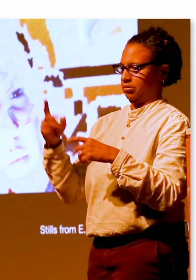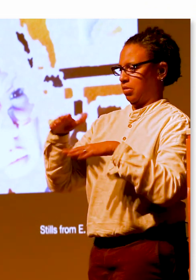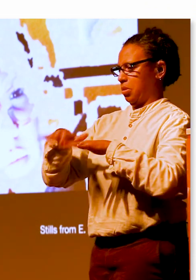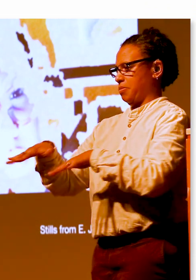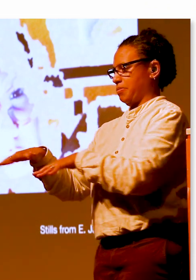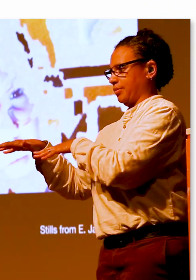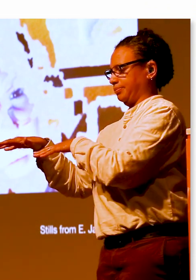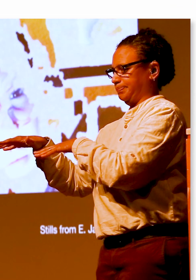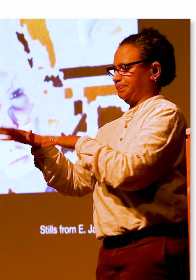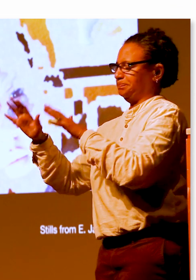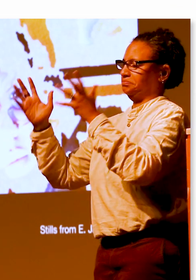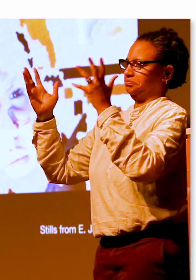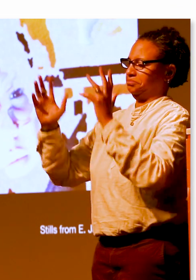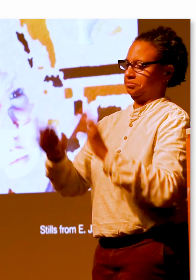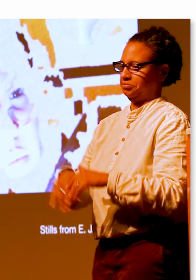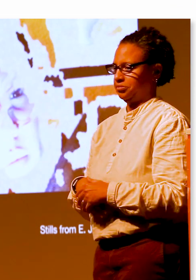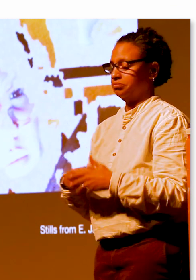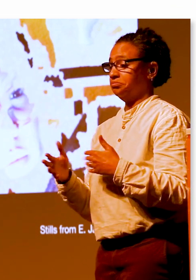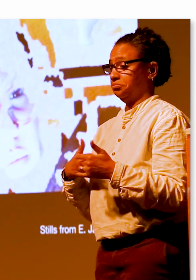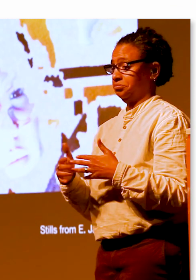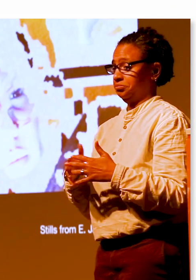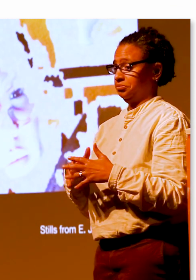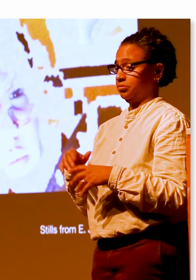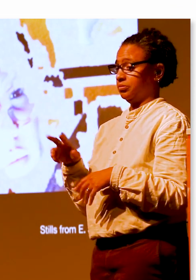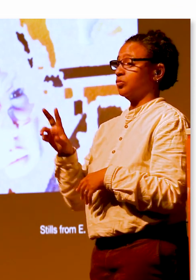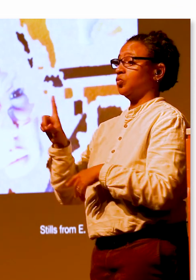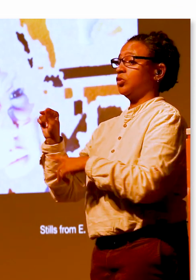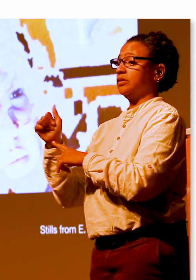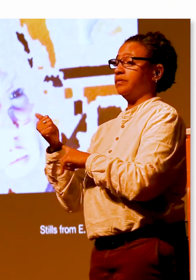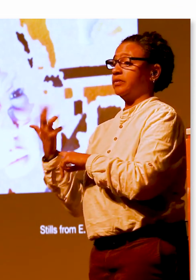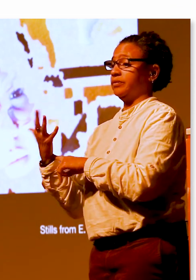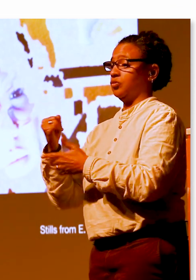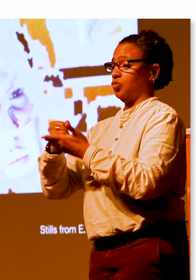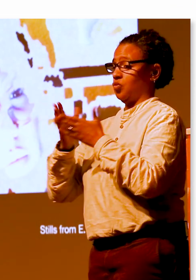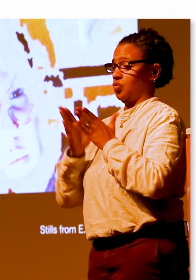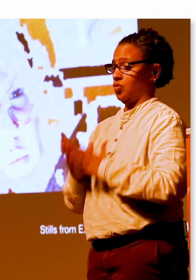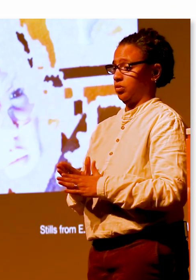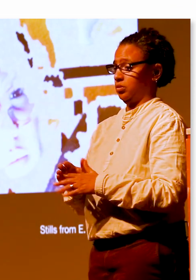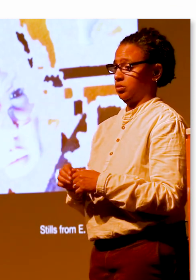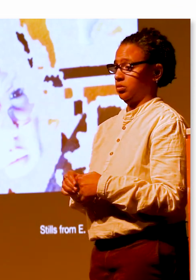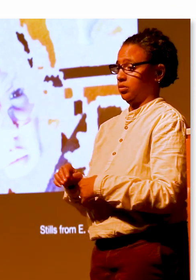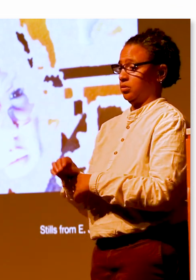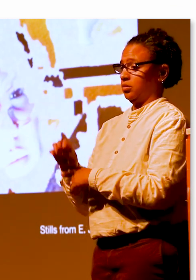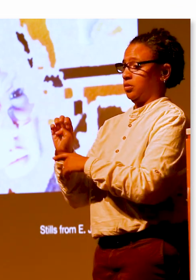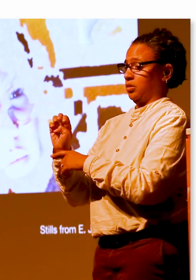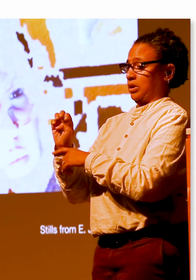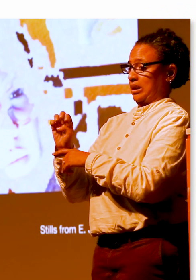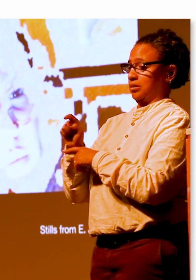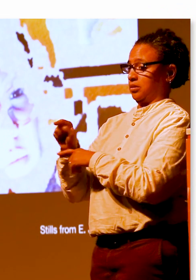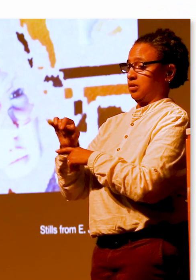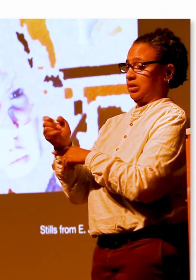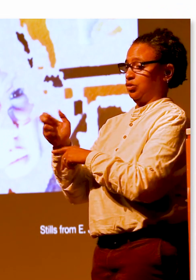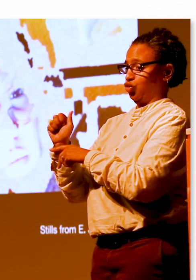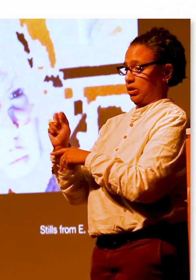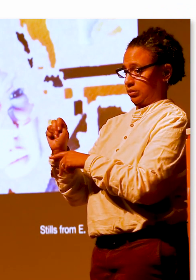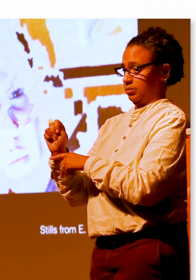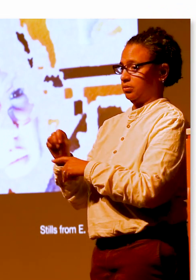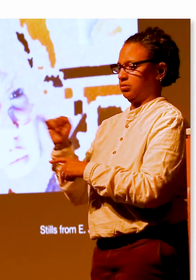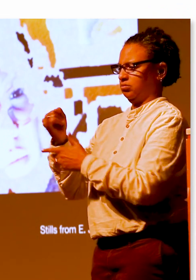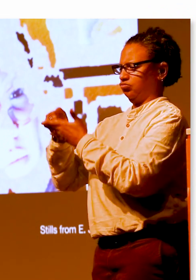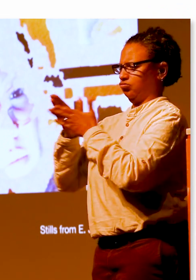But in 2015, the artist E. Jane, they created this really beautiful filter that was